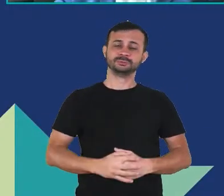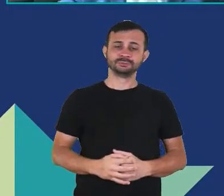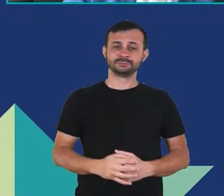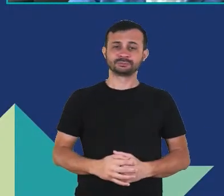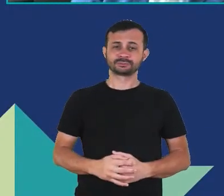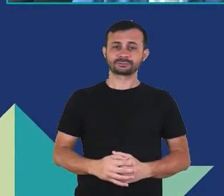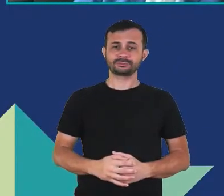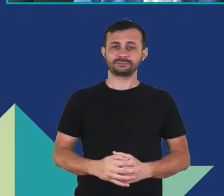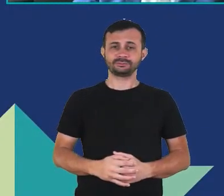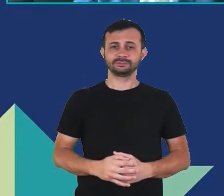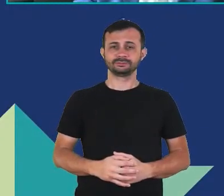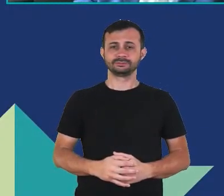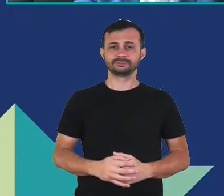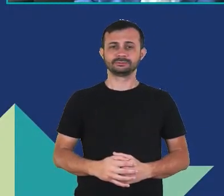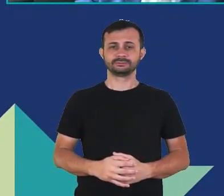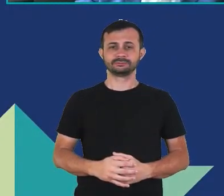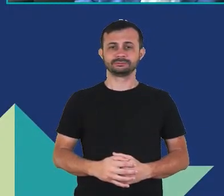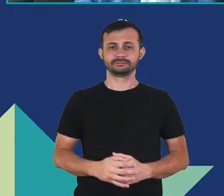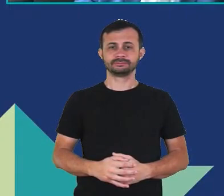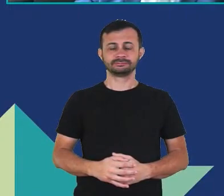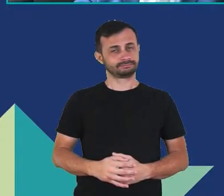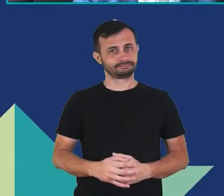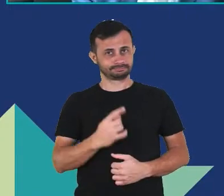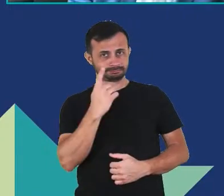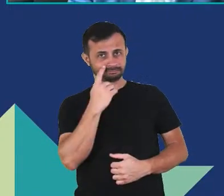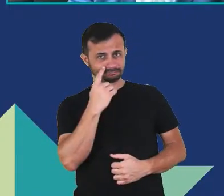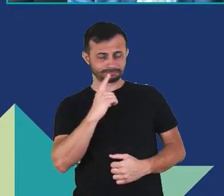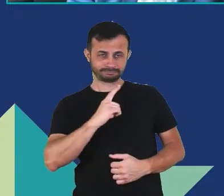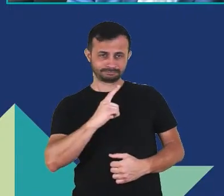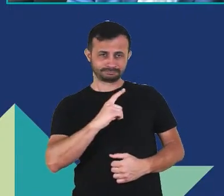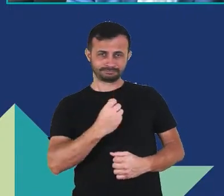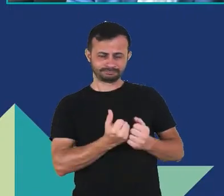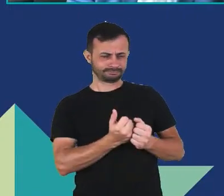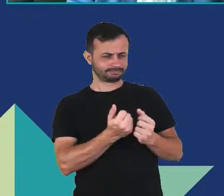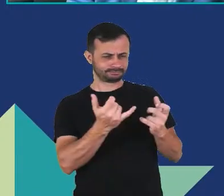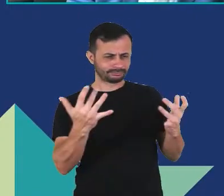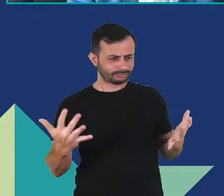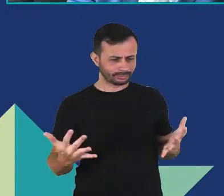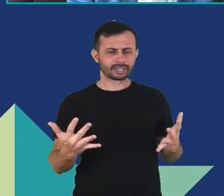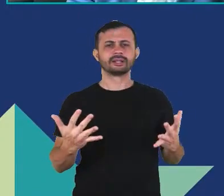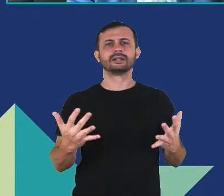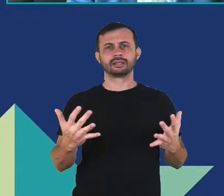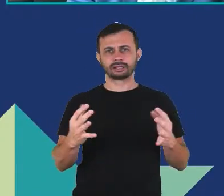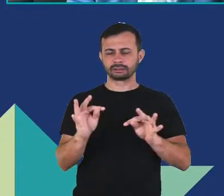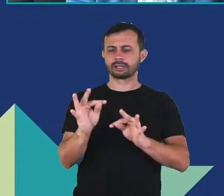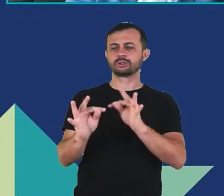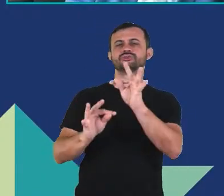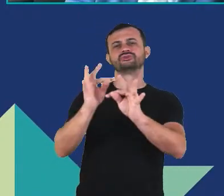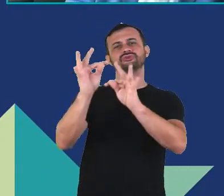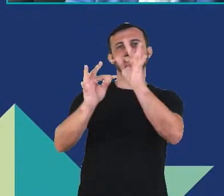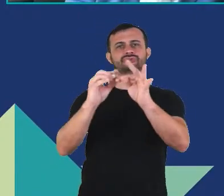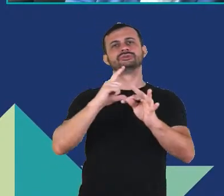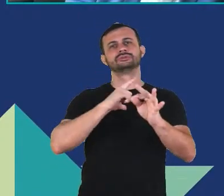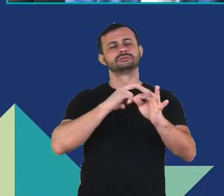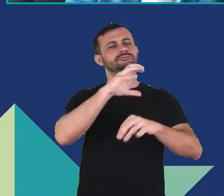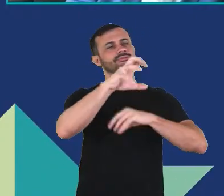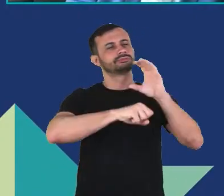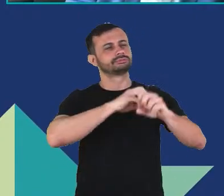You know, there's a lot of technology and data collection from